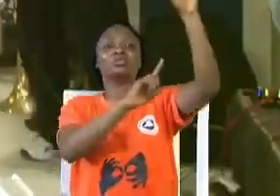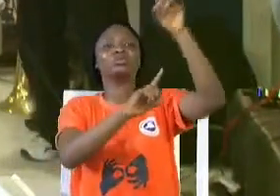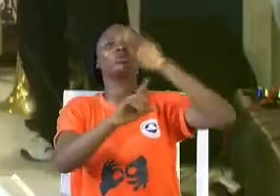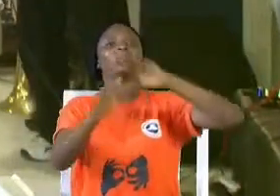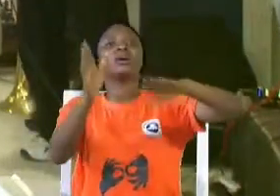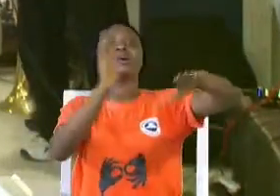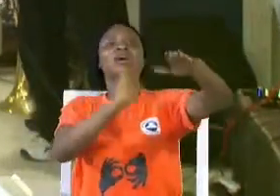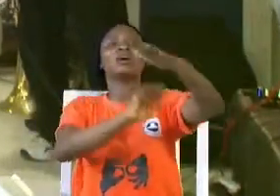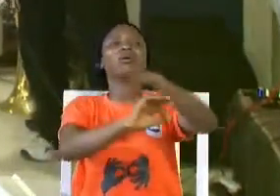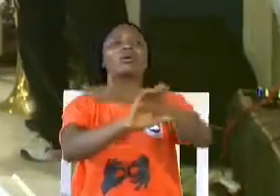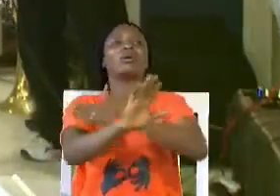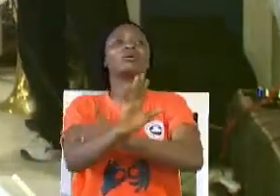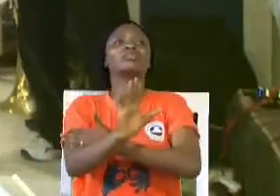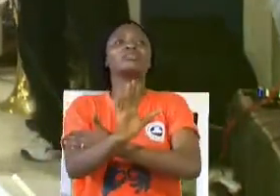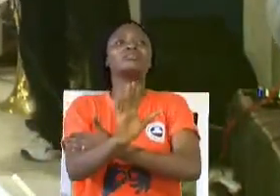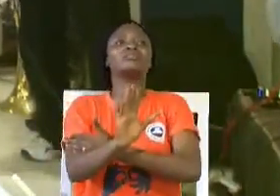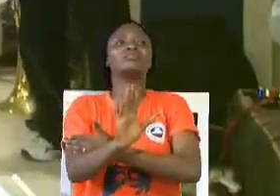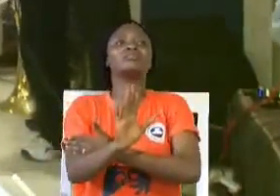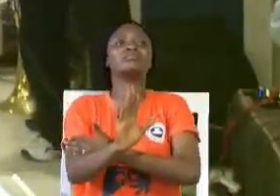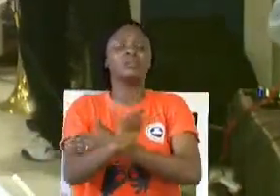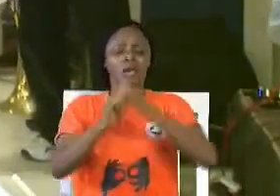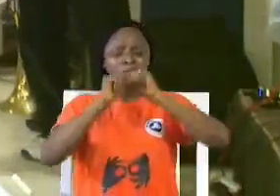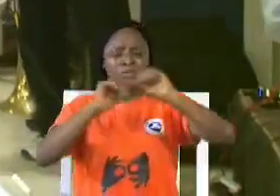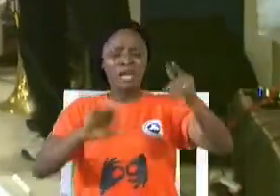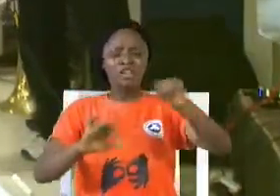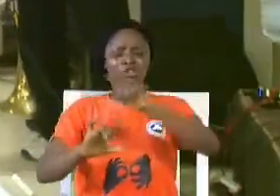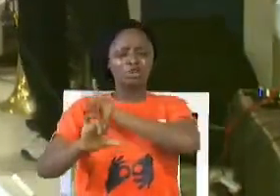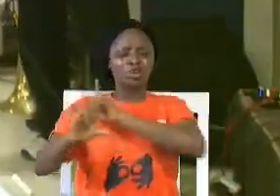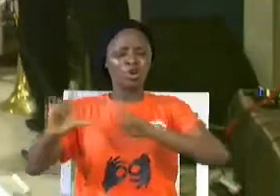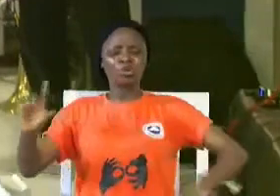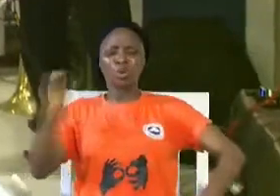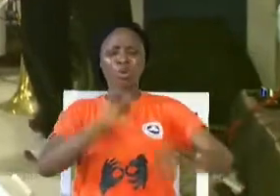Hallelujah. You are God. Bless the Lord.